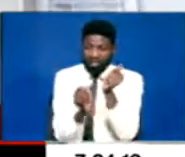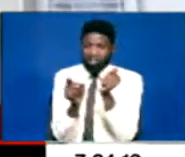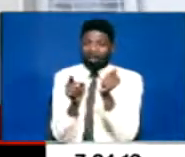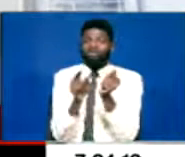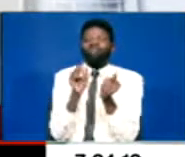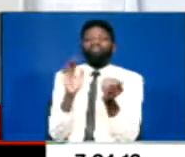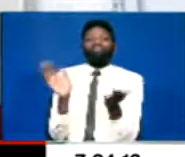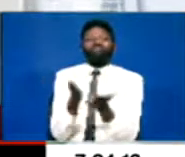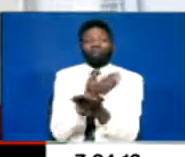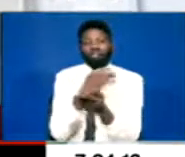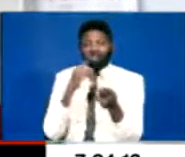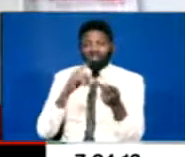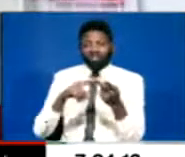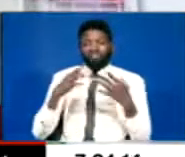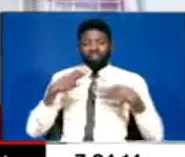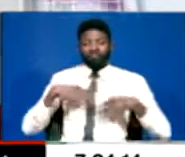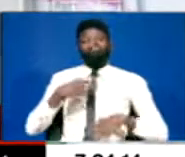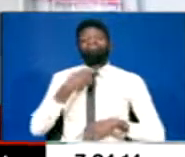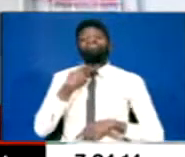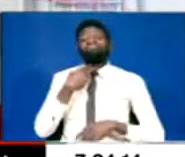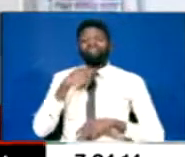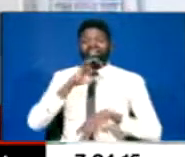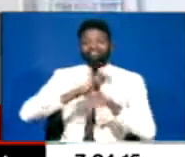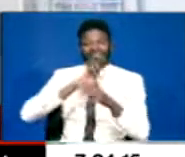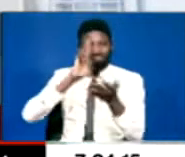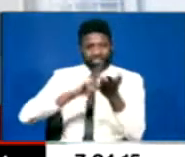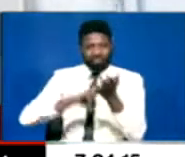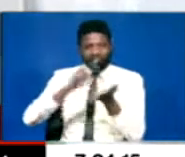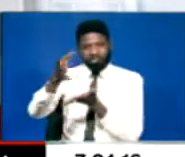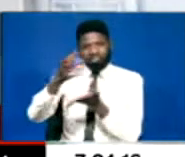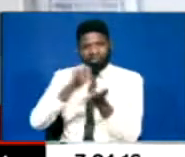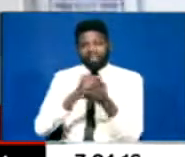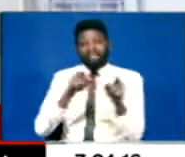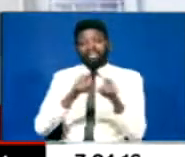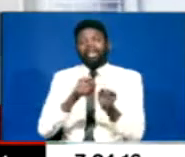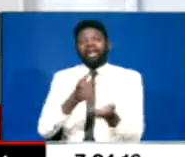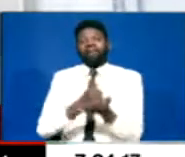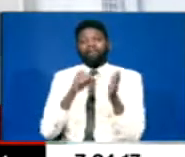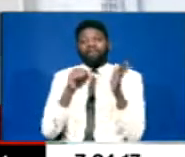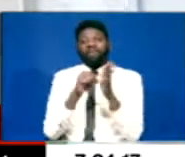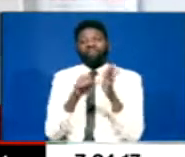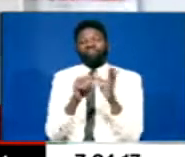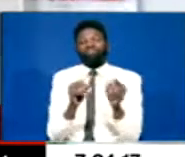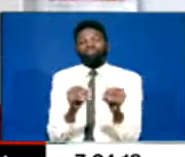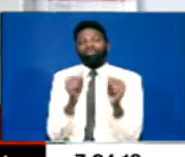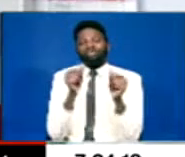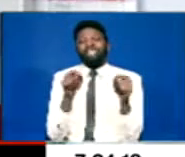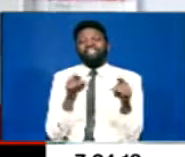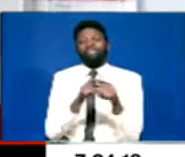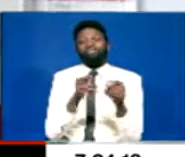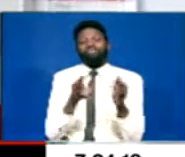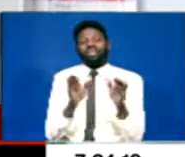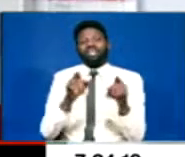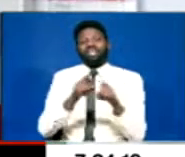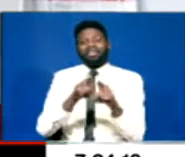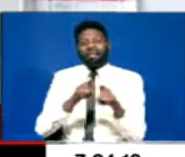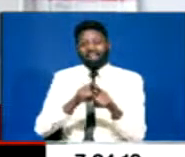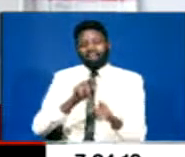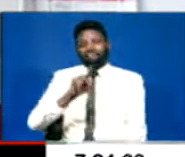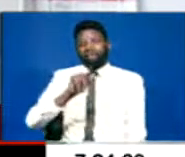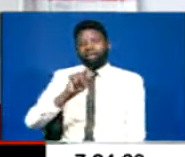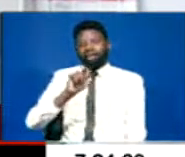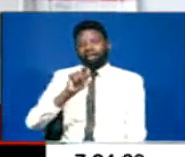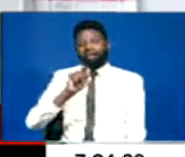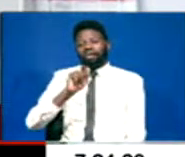all clergy of registered churches as alternative dispute resolution officers in the same way as Cathy's, training of all clergy